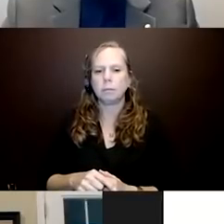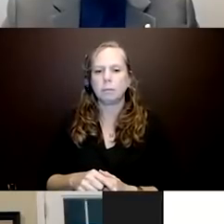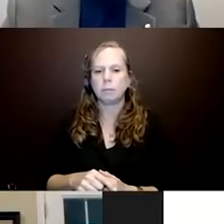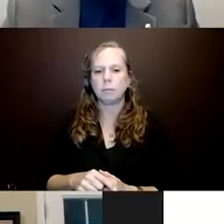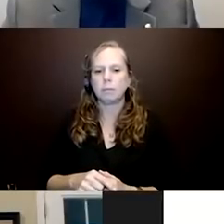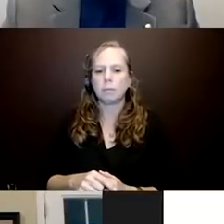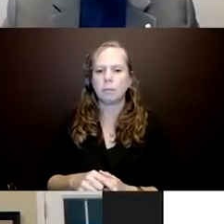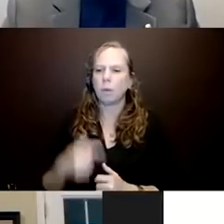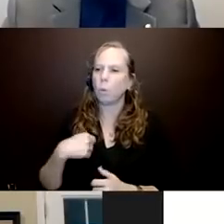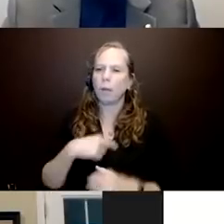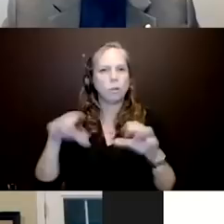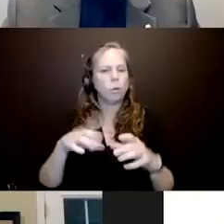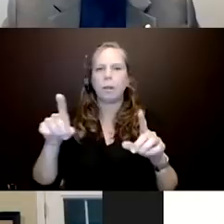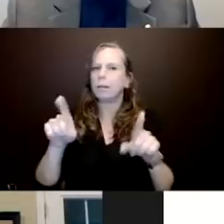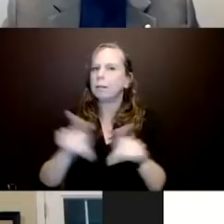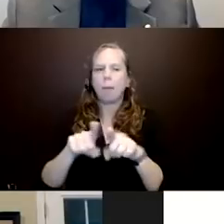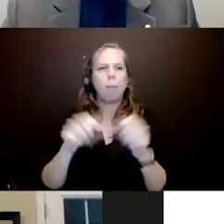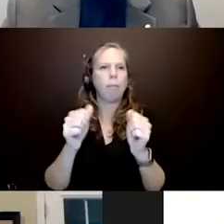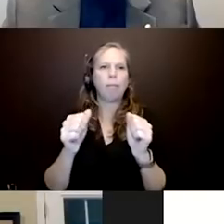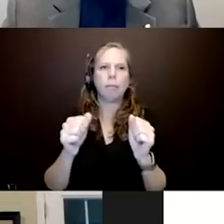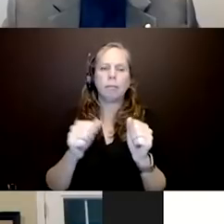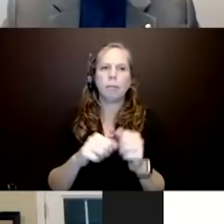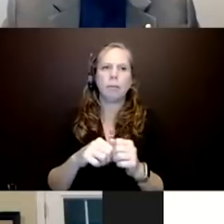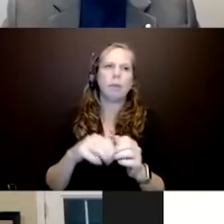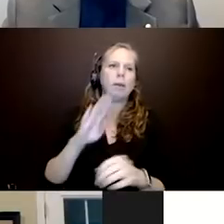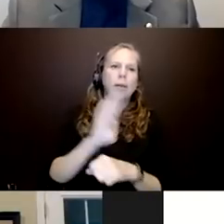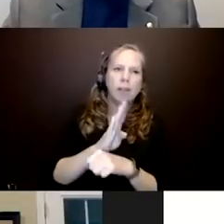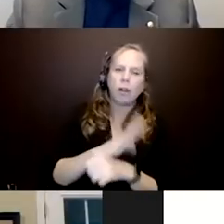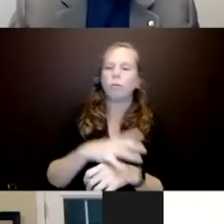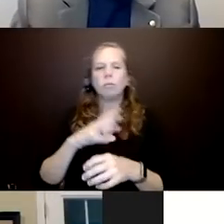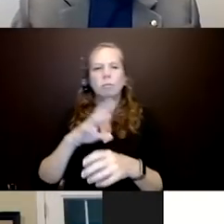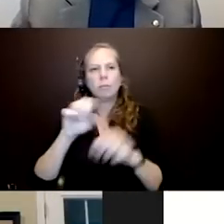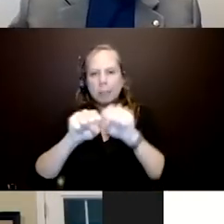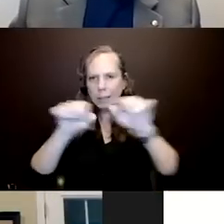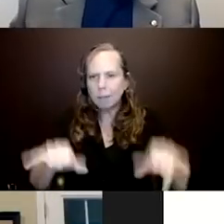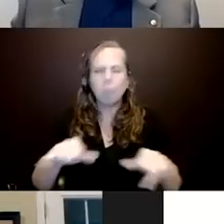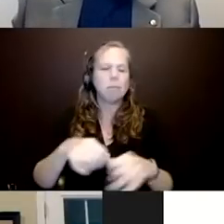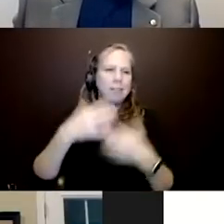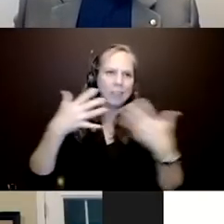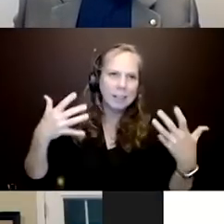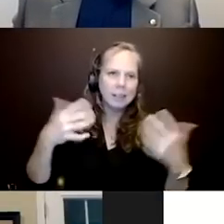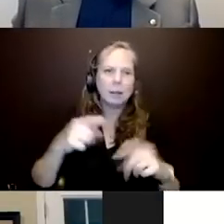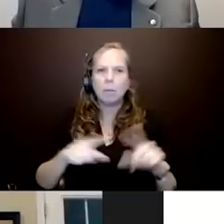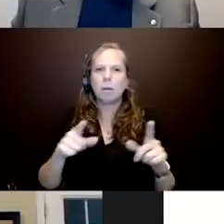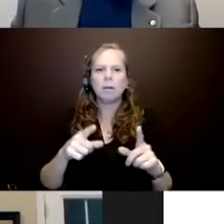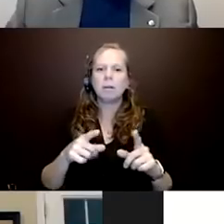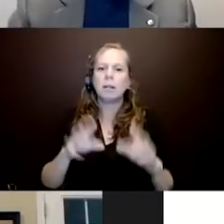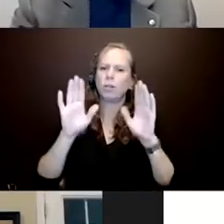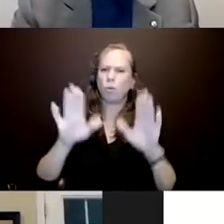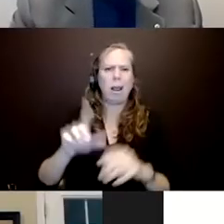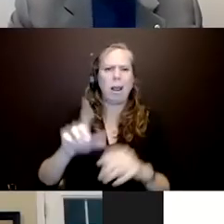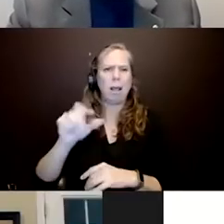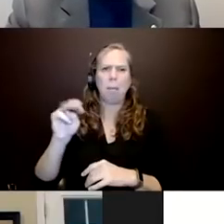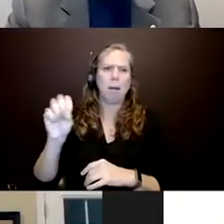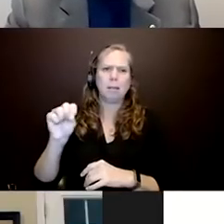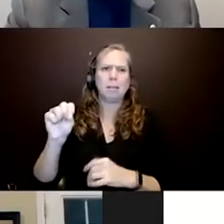thing for our students. So it's student friendly, the videos are student friendly, and especially for our younger kiddos. But it truly is a great LMS. I've just been